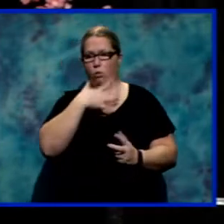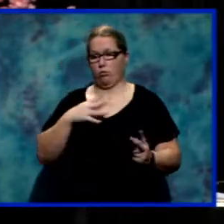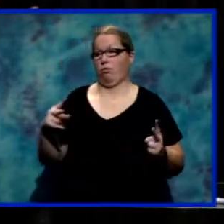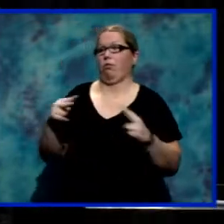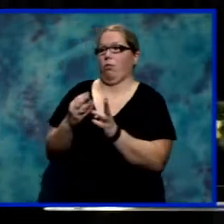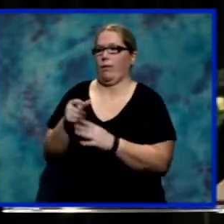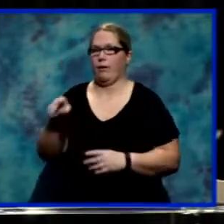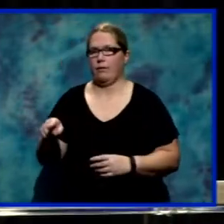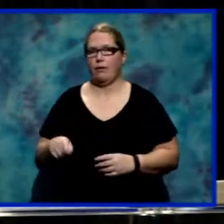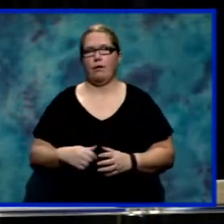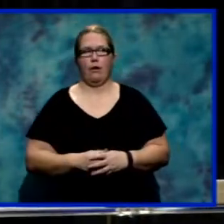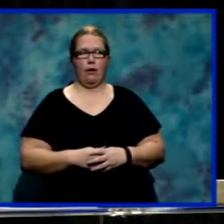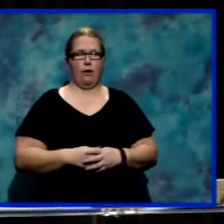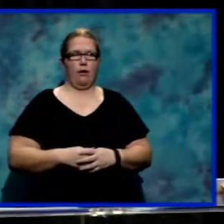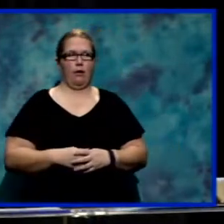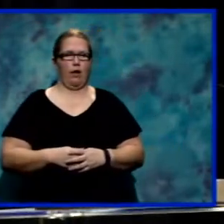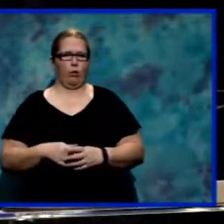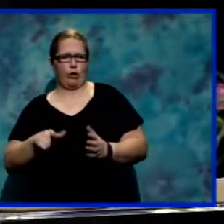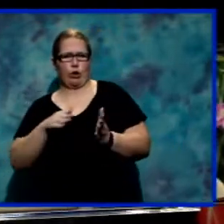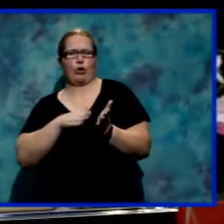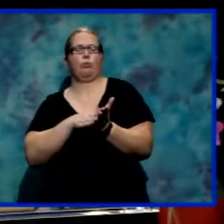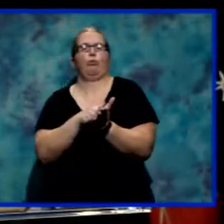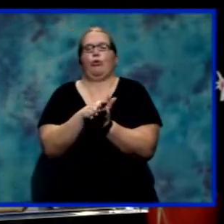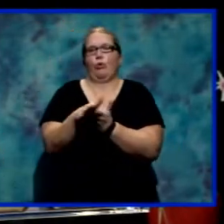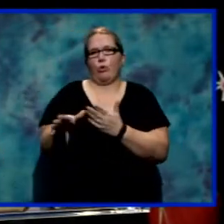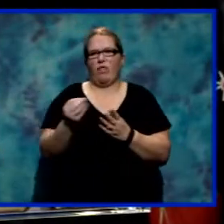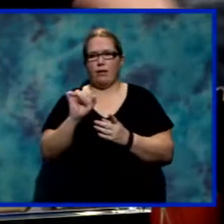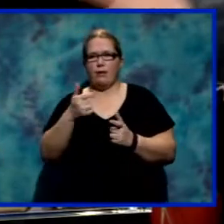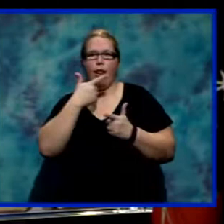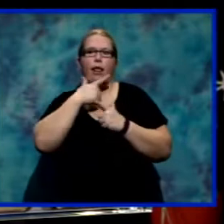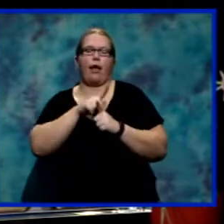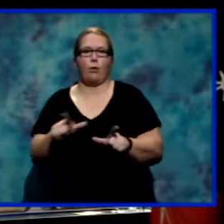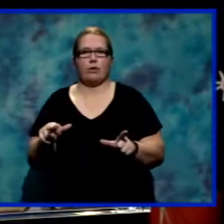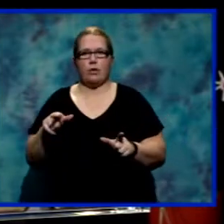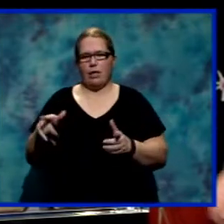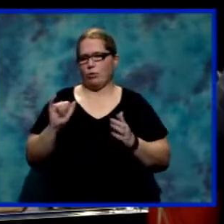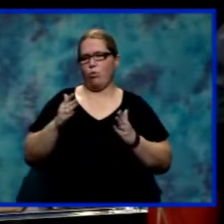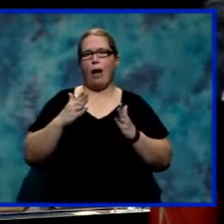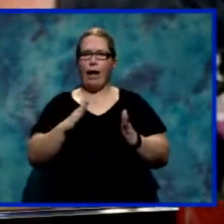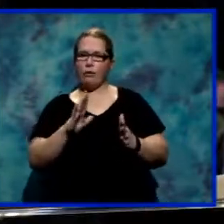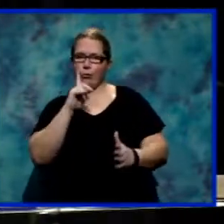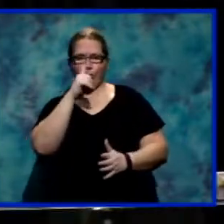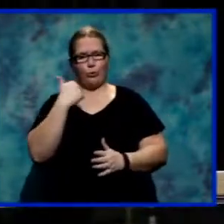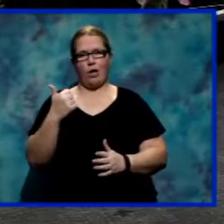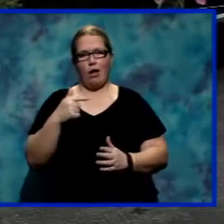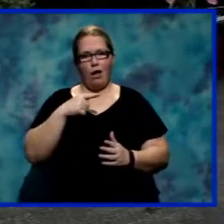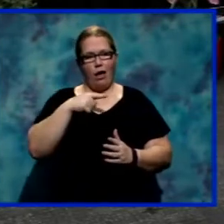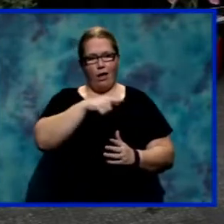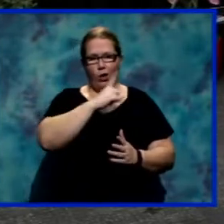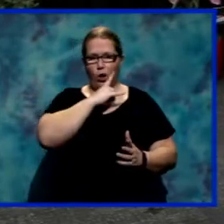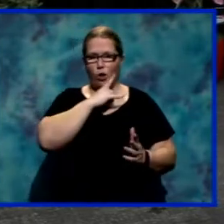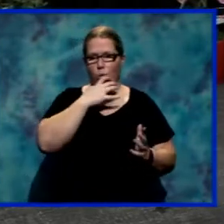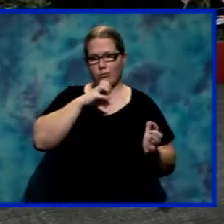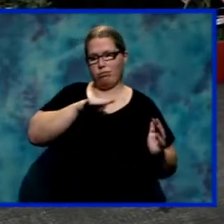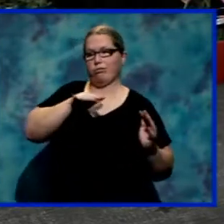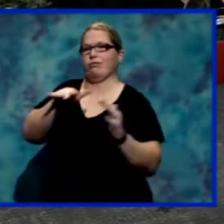And he was suave, he was smooth with his language and he was smooth with his ways, and girls used to flock around him like